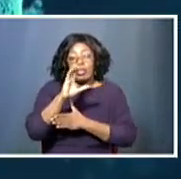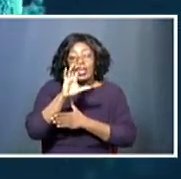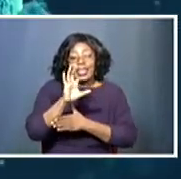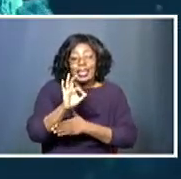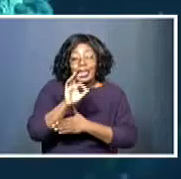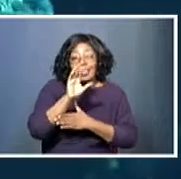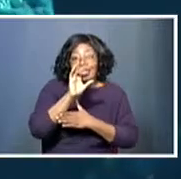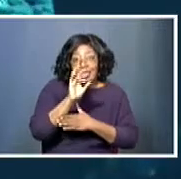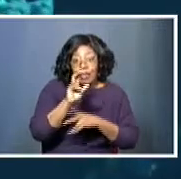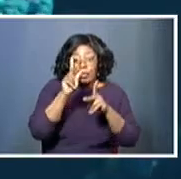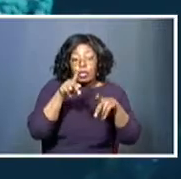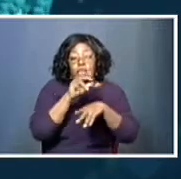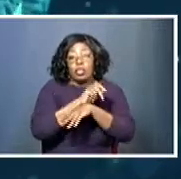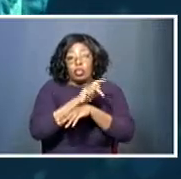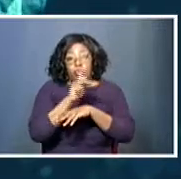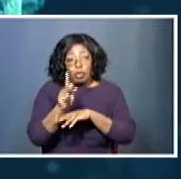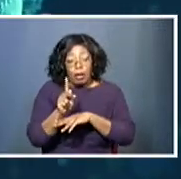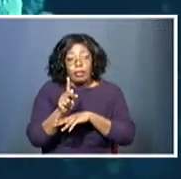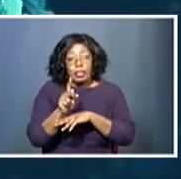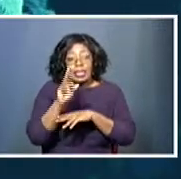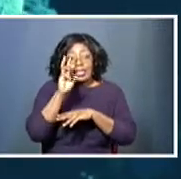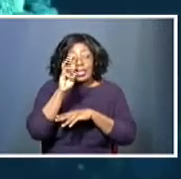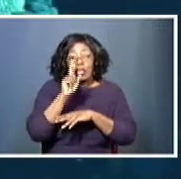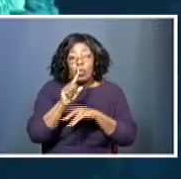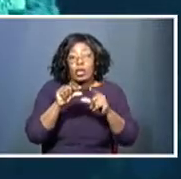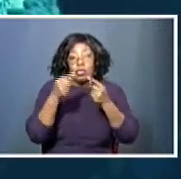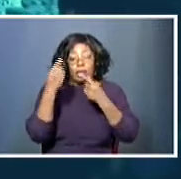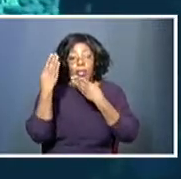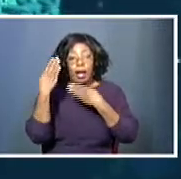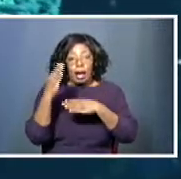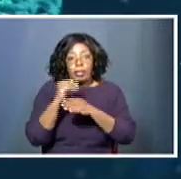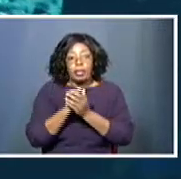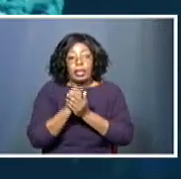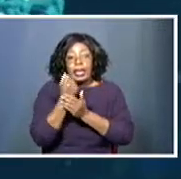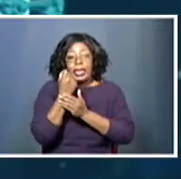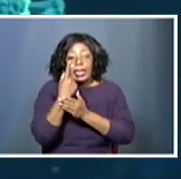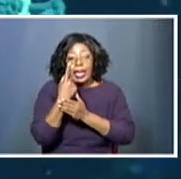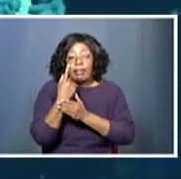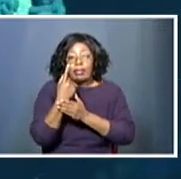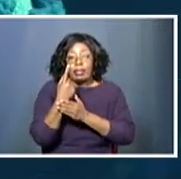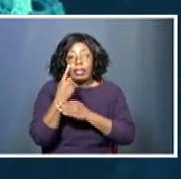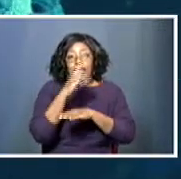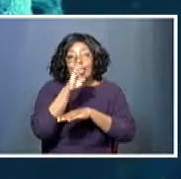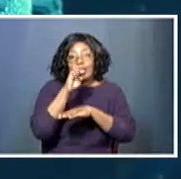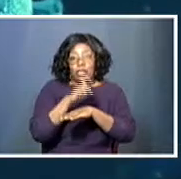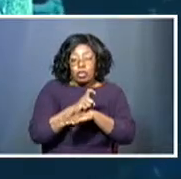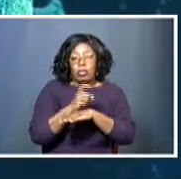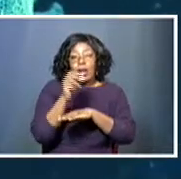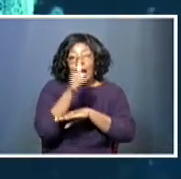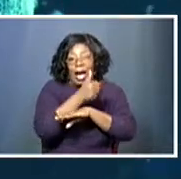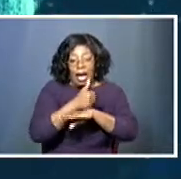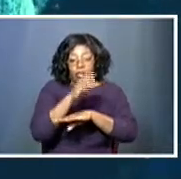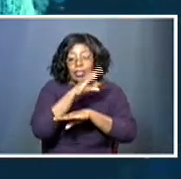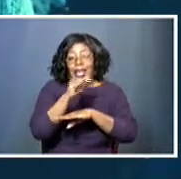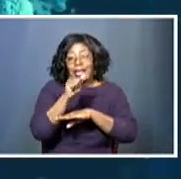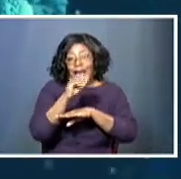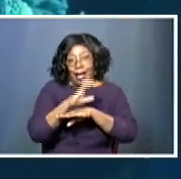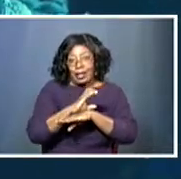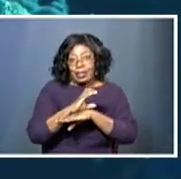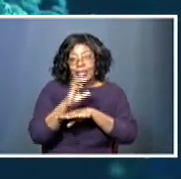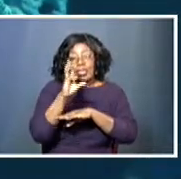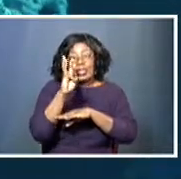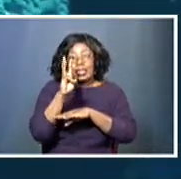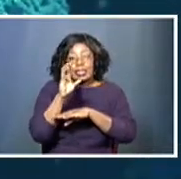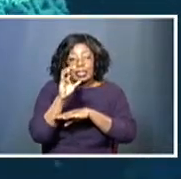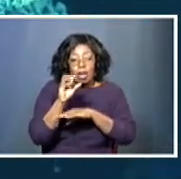397 of those cases on New Providence, 61 on Grand Bahama, 11 cases each on Exuma, Andros, and Acklands,